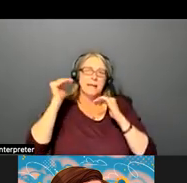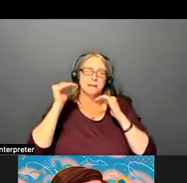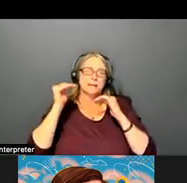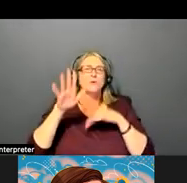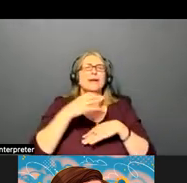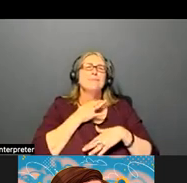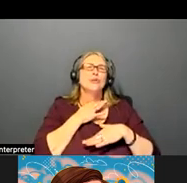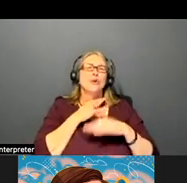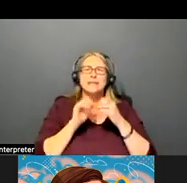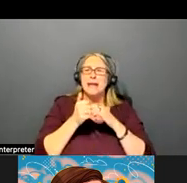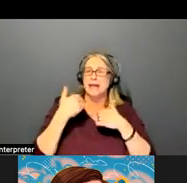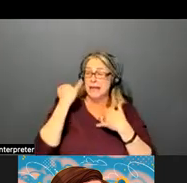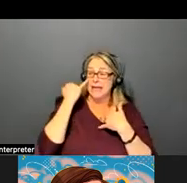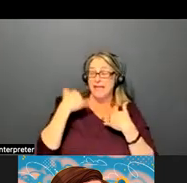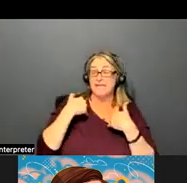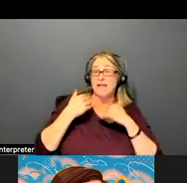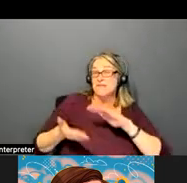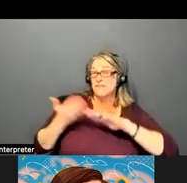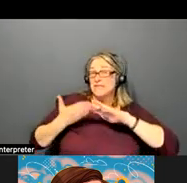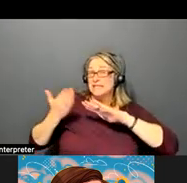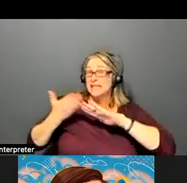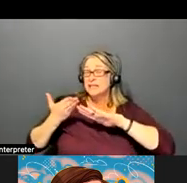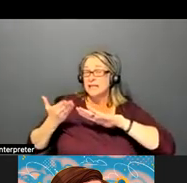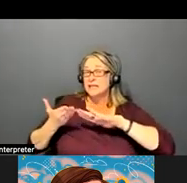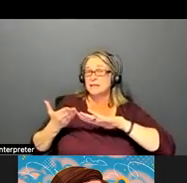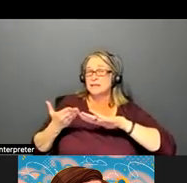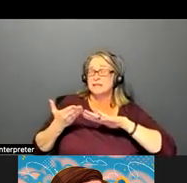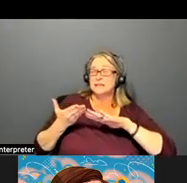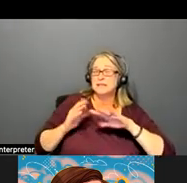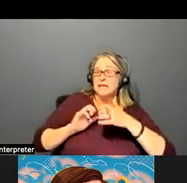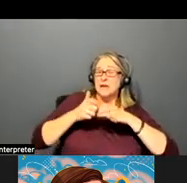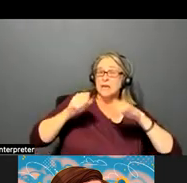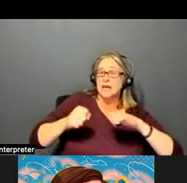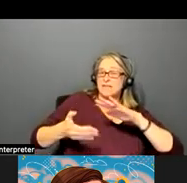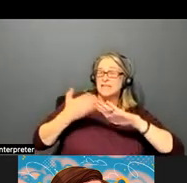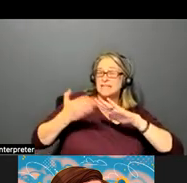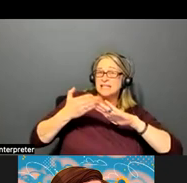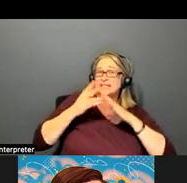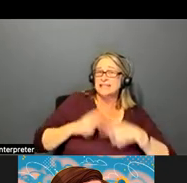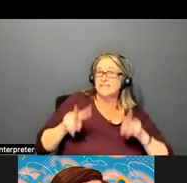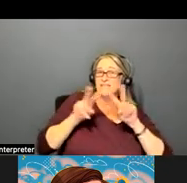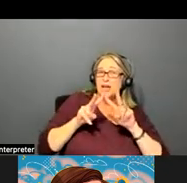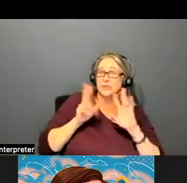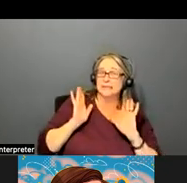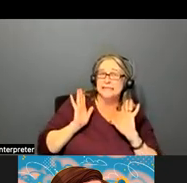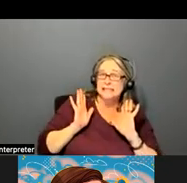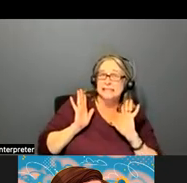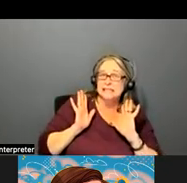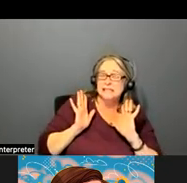we're facilitating, how can we facilitate these values that we hold